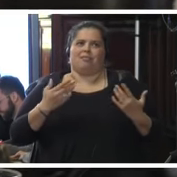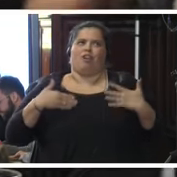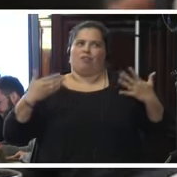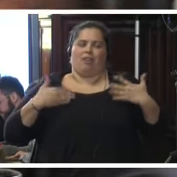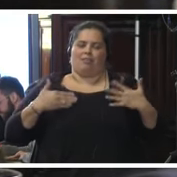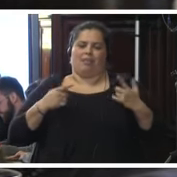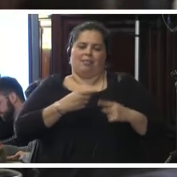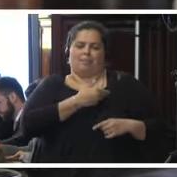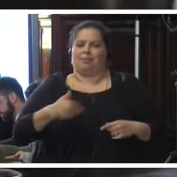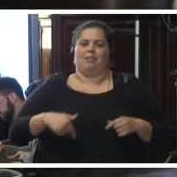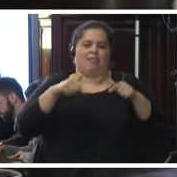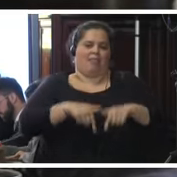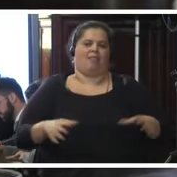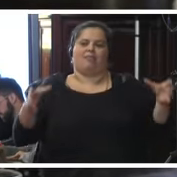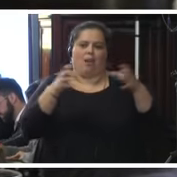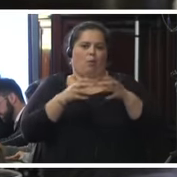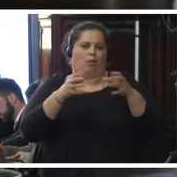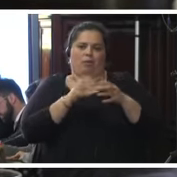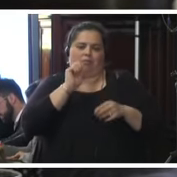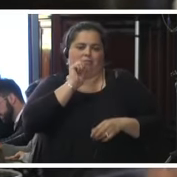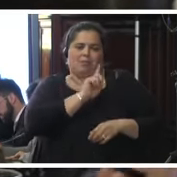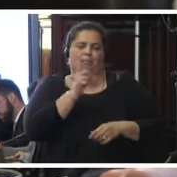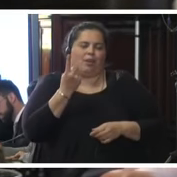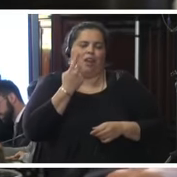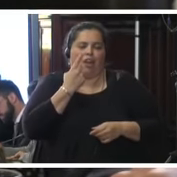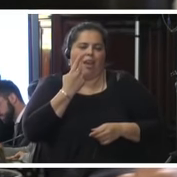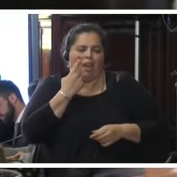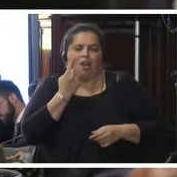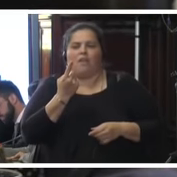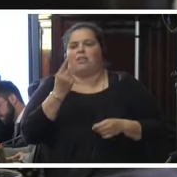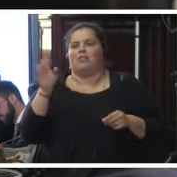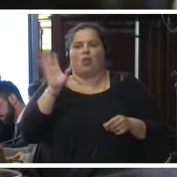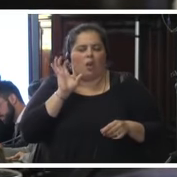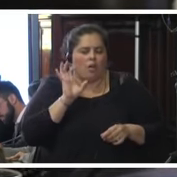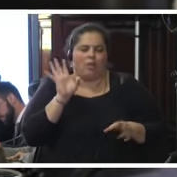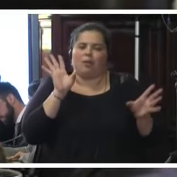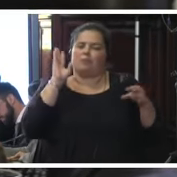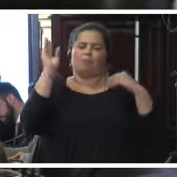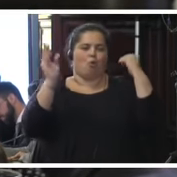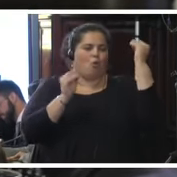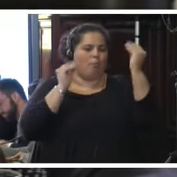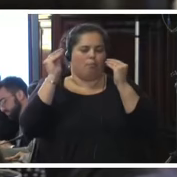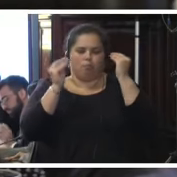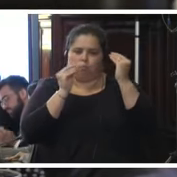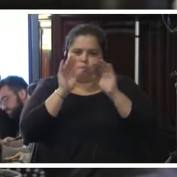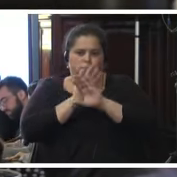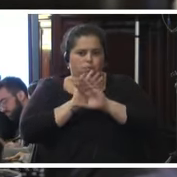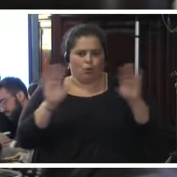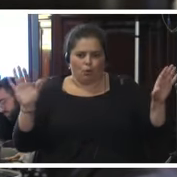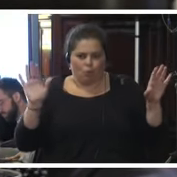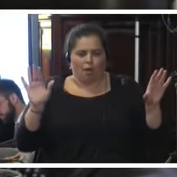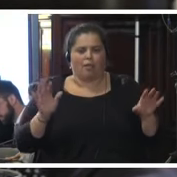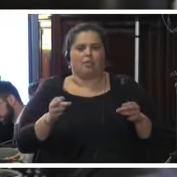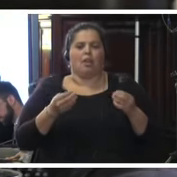is extremely troubling, as Commissioner Cavalier has gone and you have sought to put. And you have spoken in